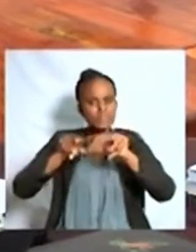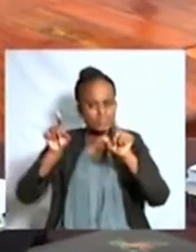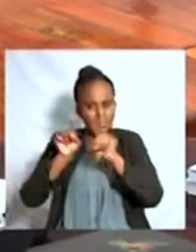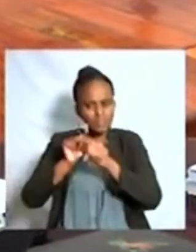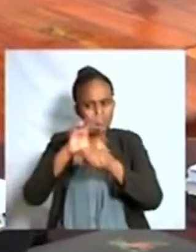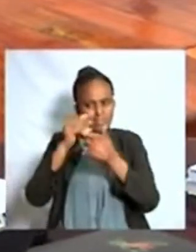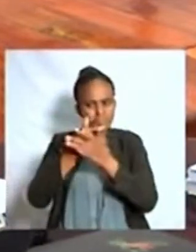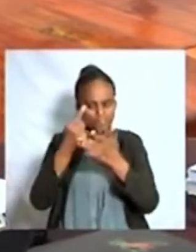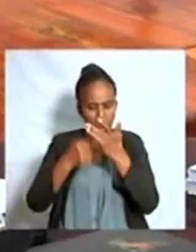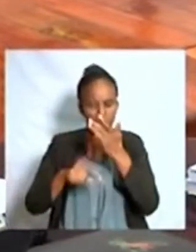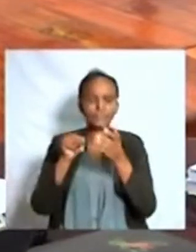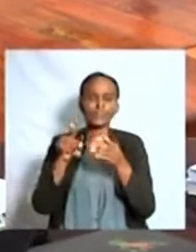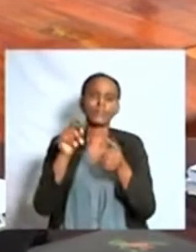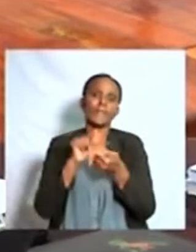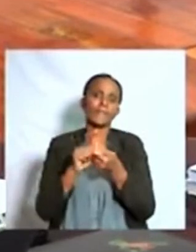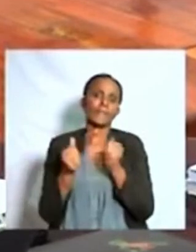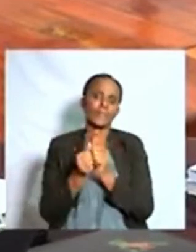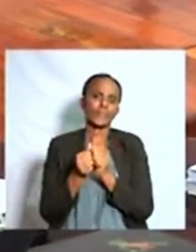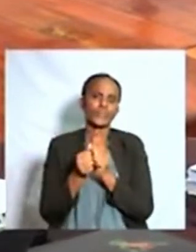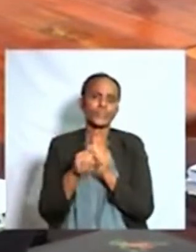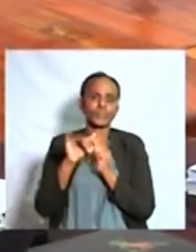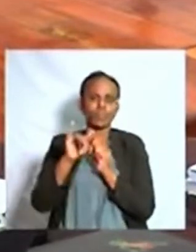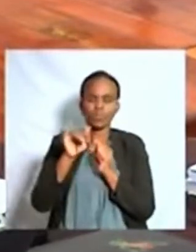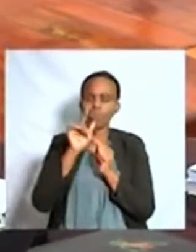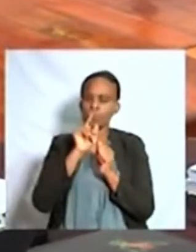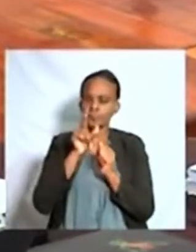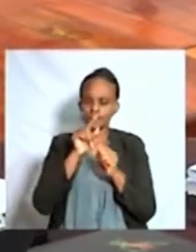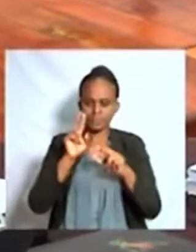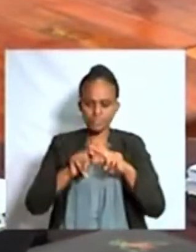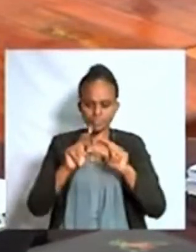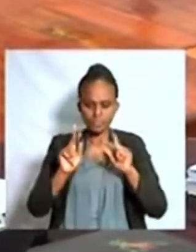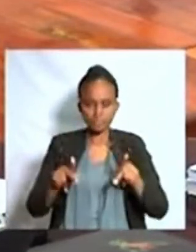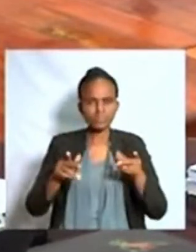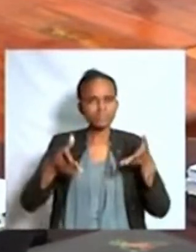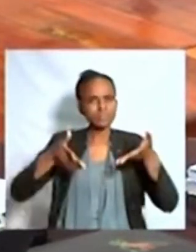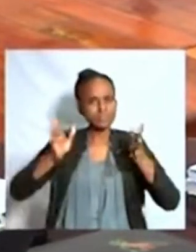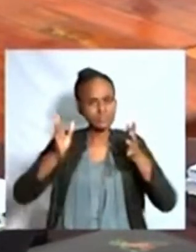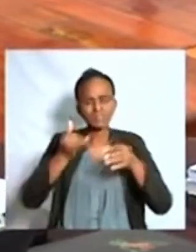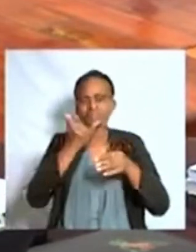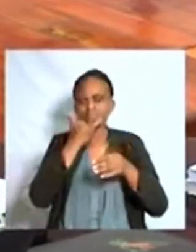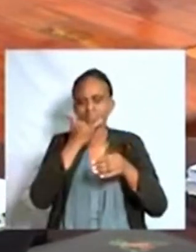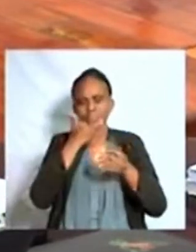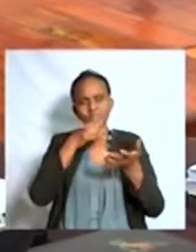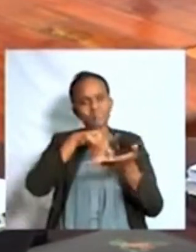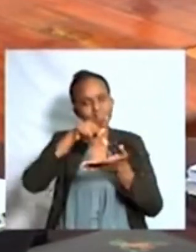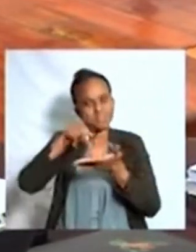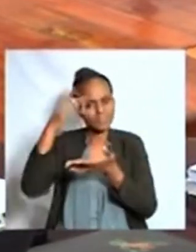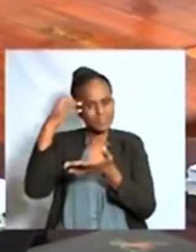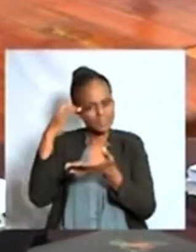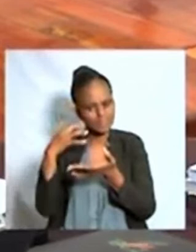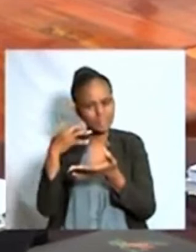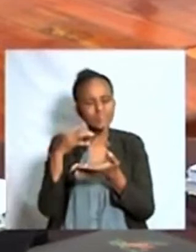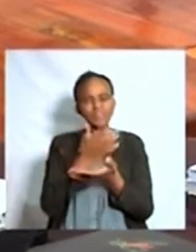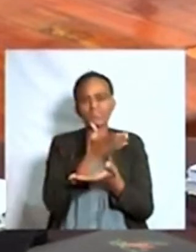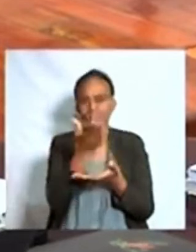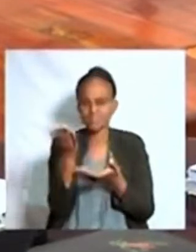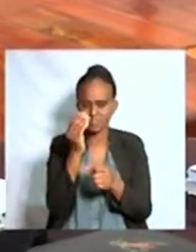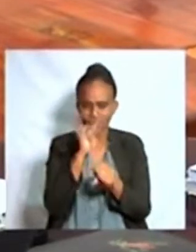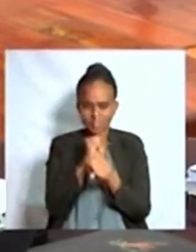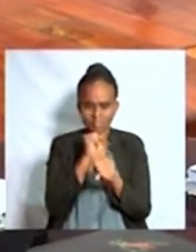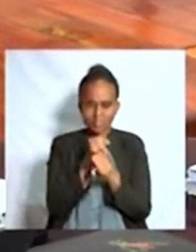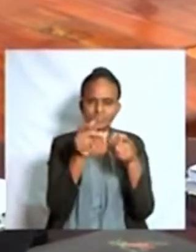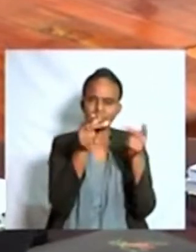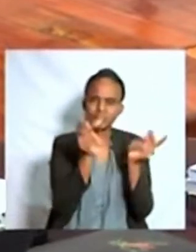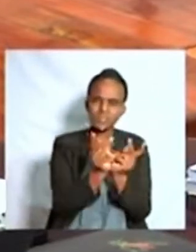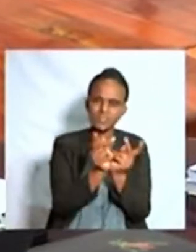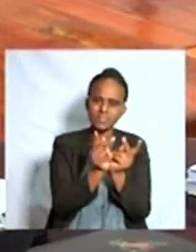a shortcoming. Indeed, Chair, the allowances were erroneously paid to officers that were undertaking works at places as far